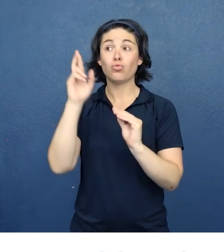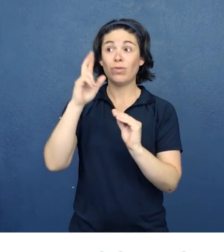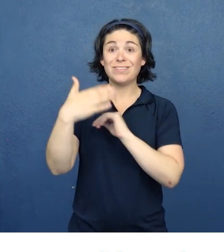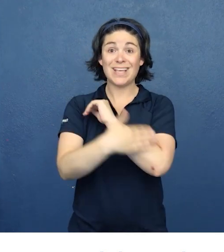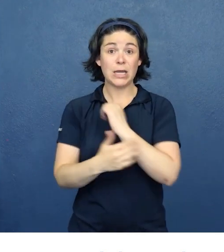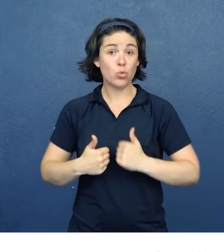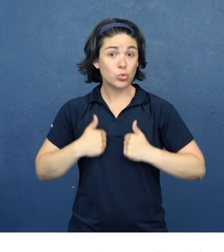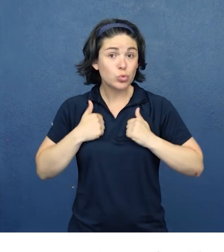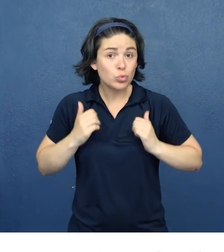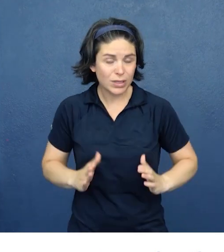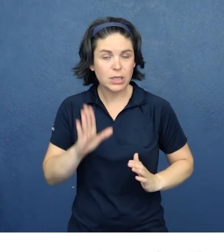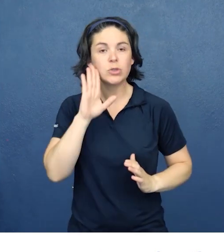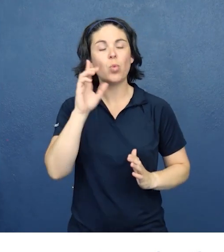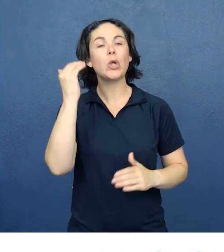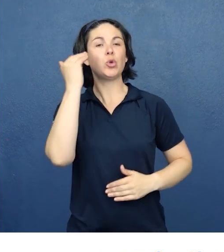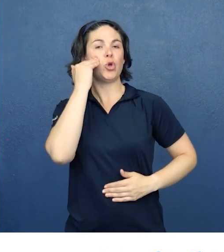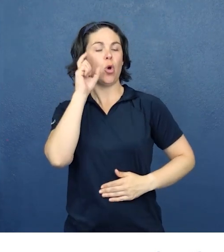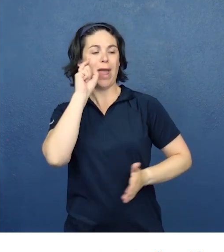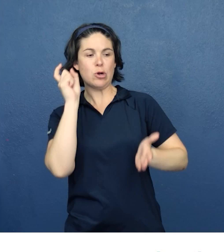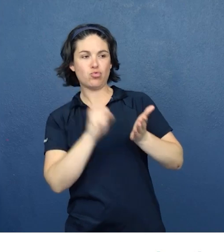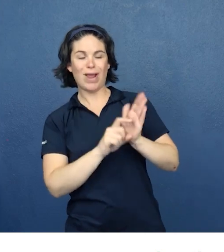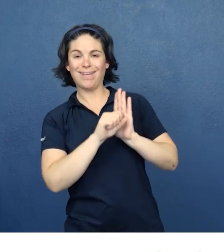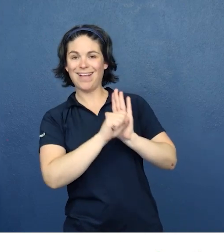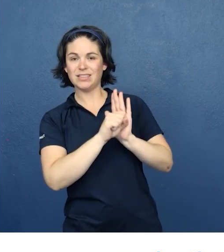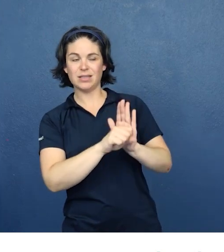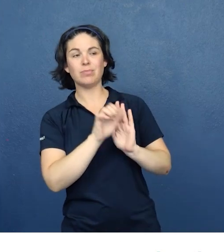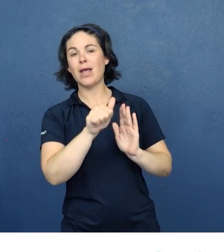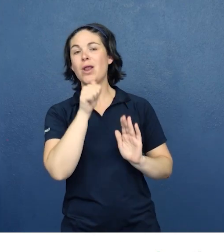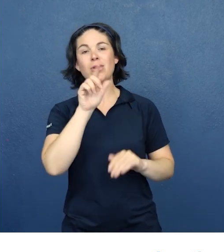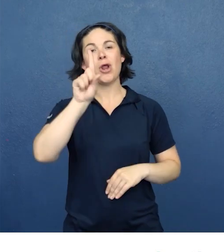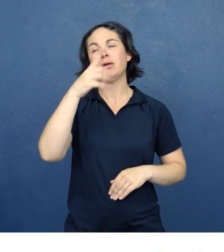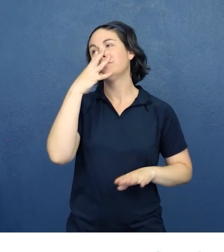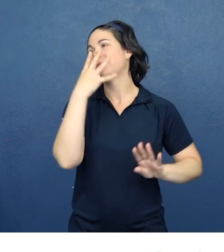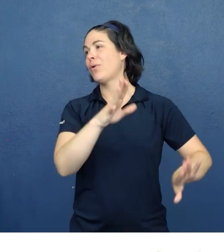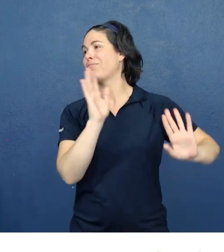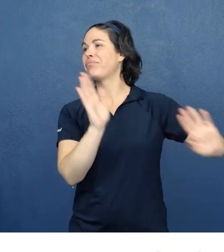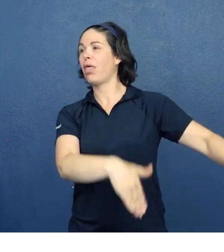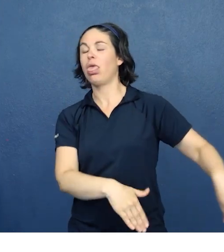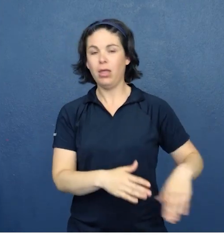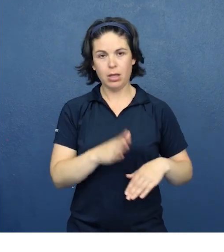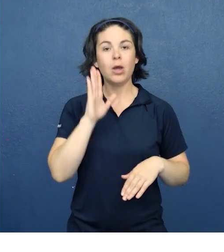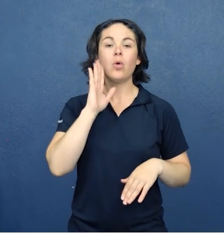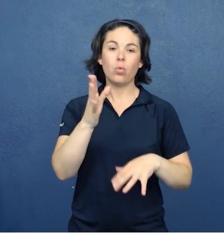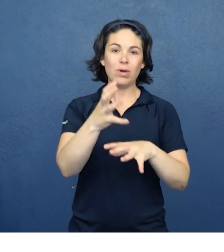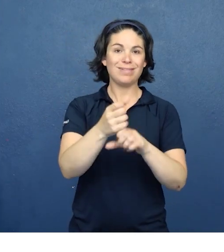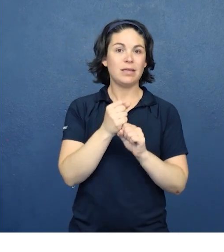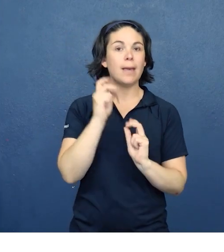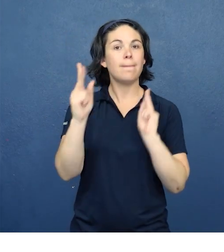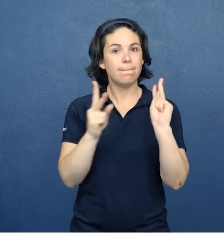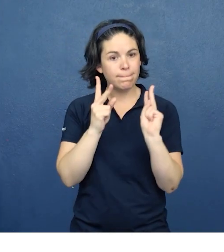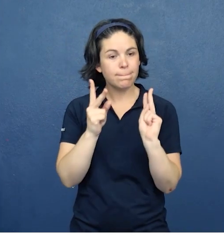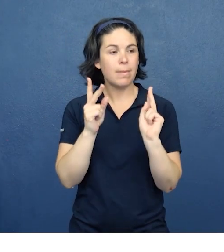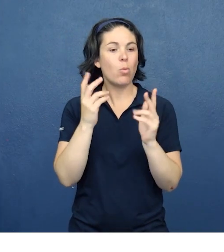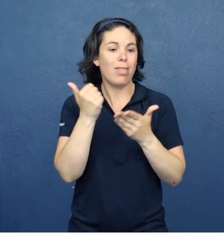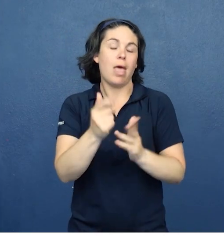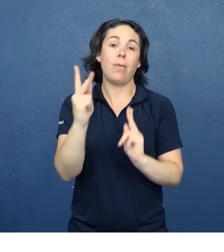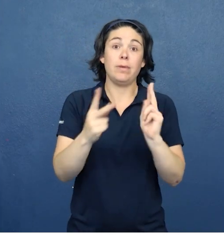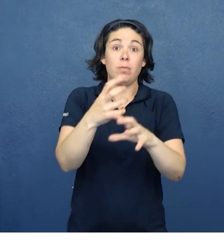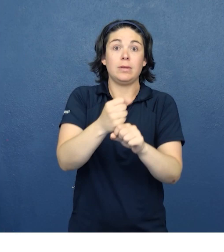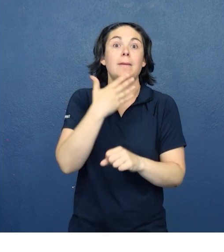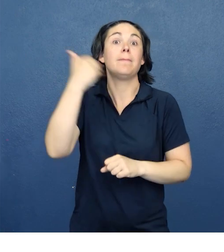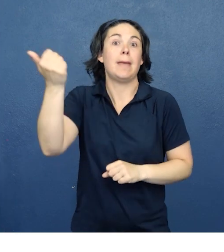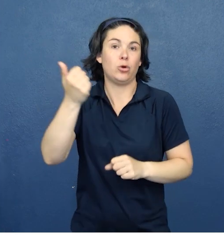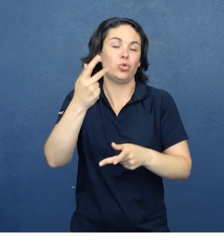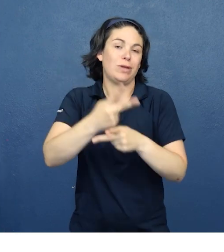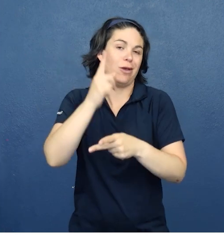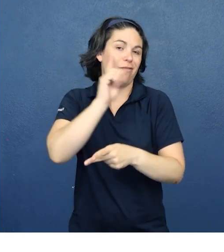will know and recognize the symptoms and not dismiss them as ongoing life problems to better help people get prompt care for